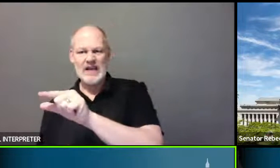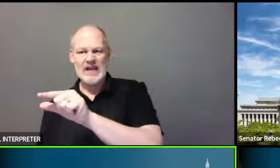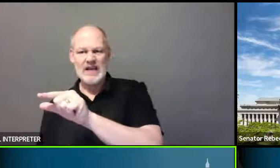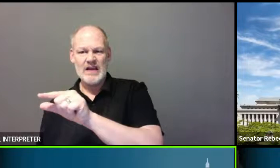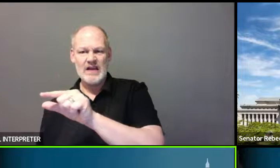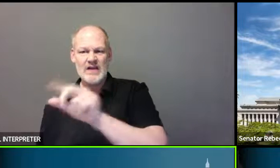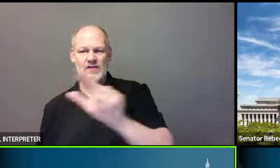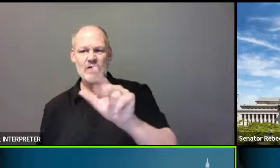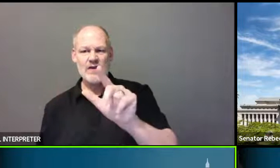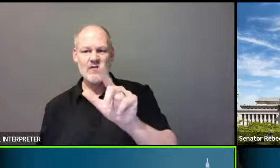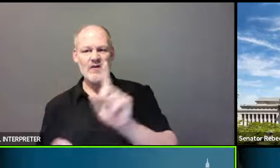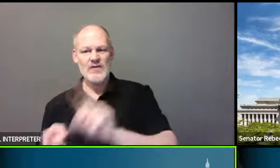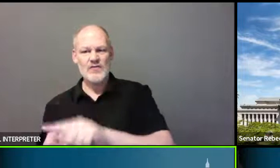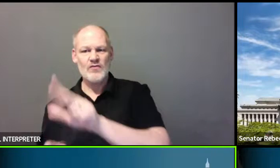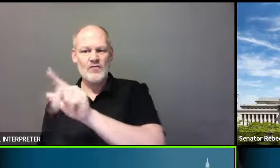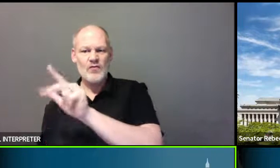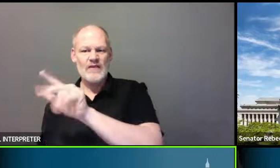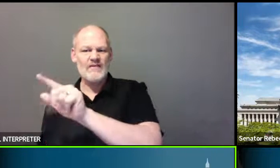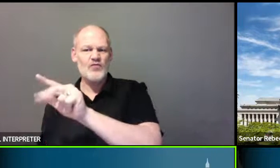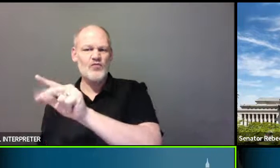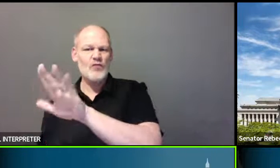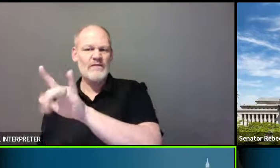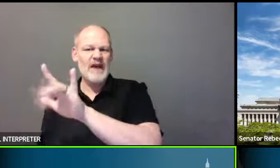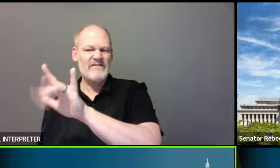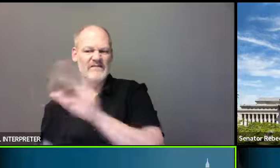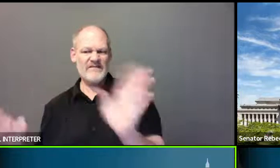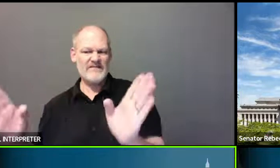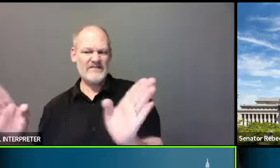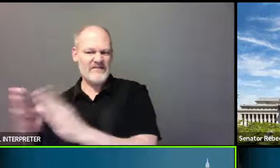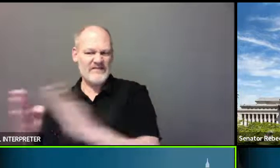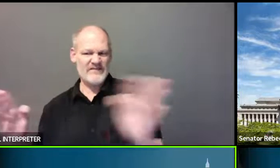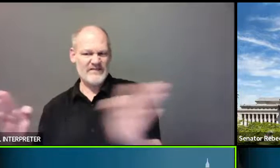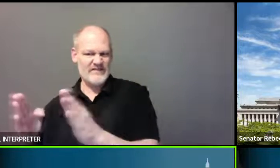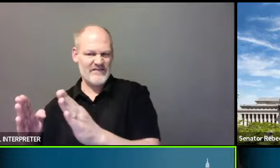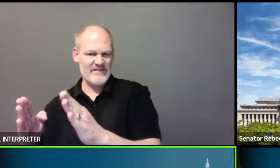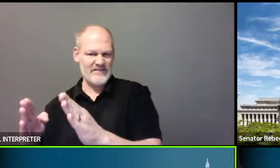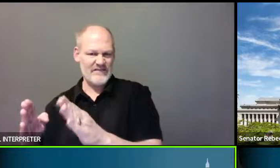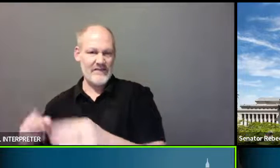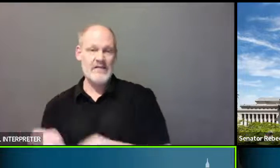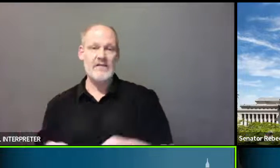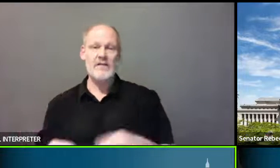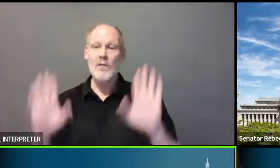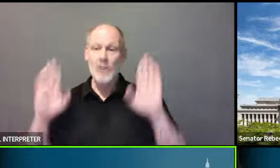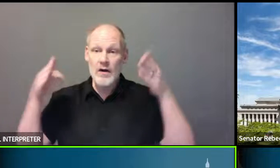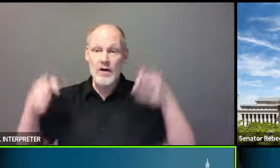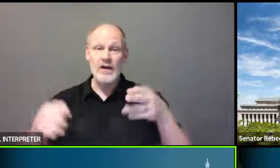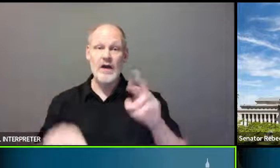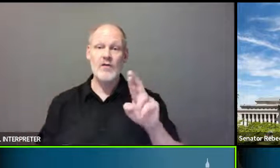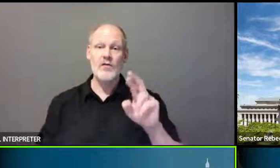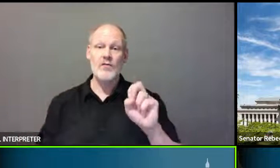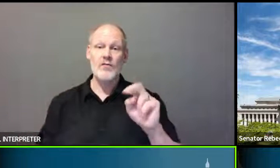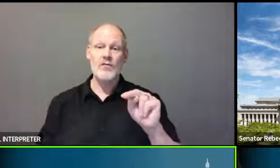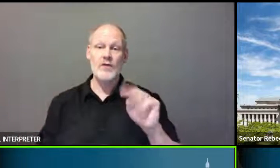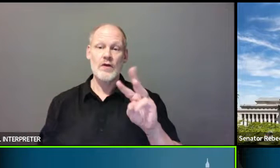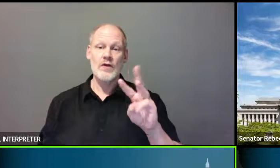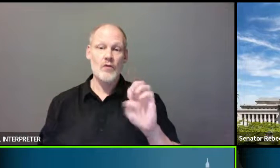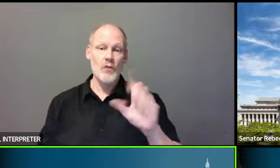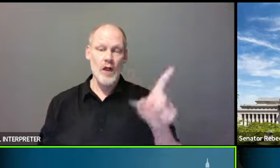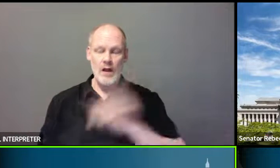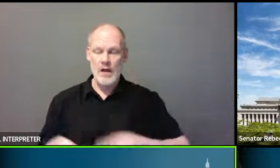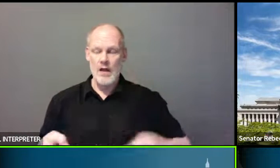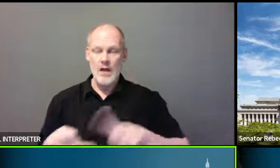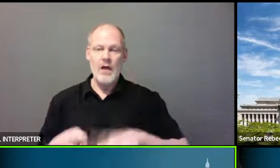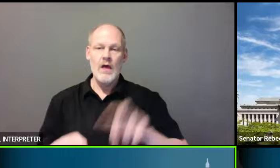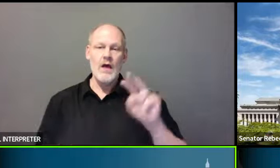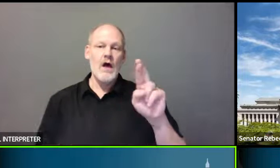2023-2025 biennium is the notion of renewal and resurgence. And so I